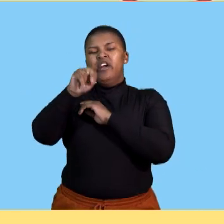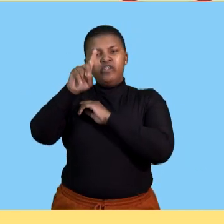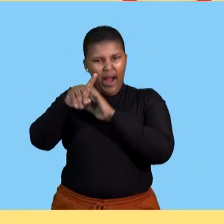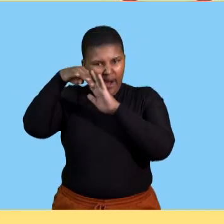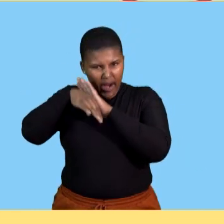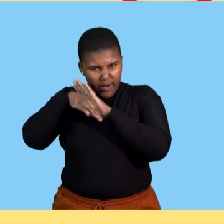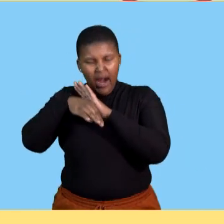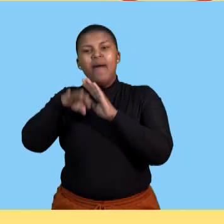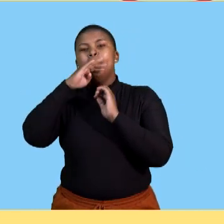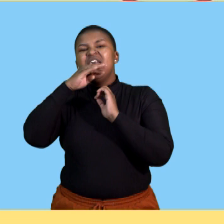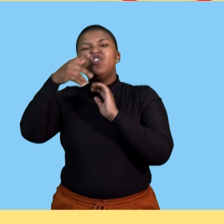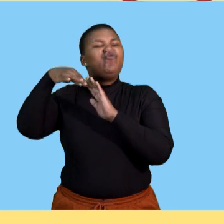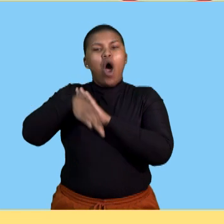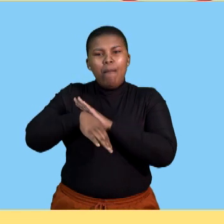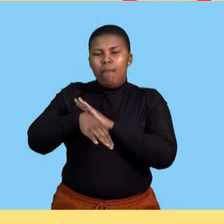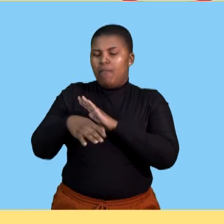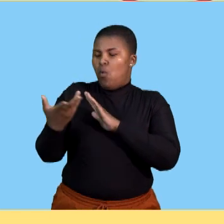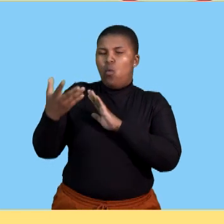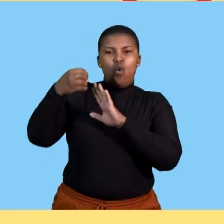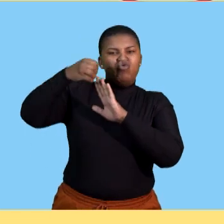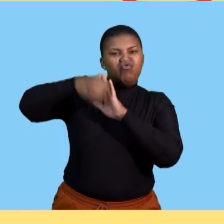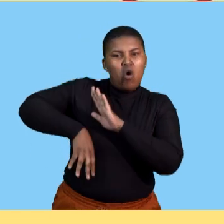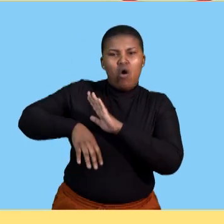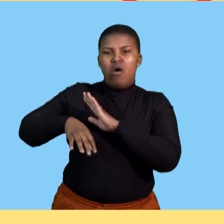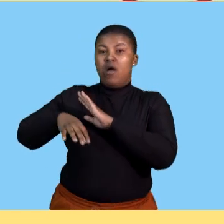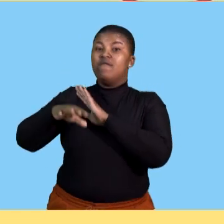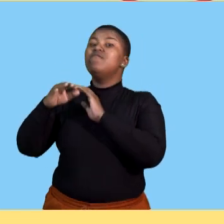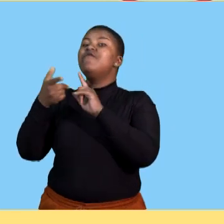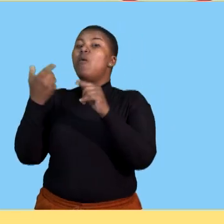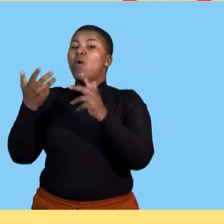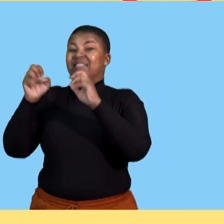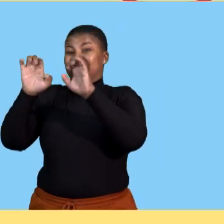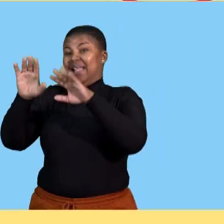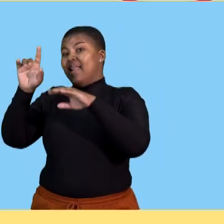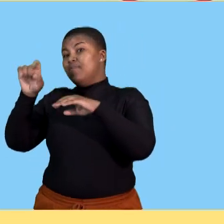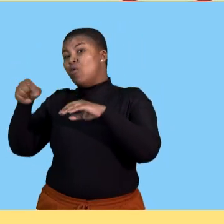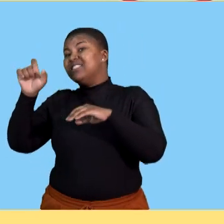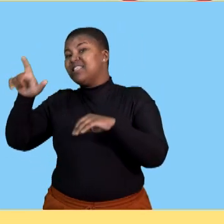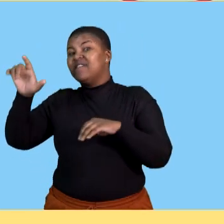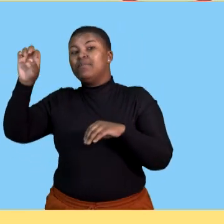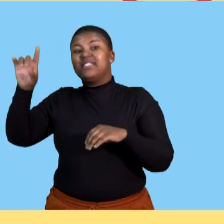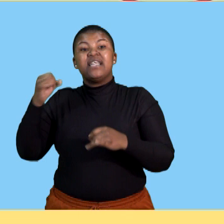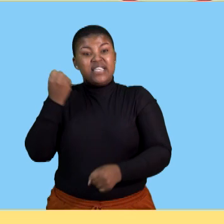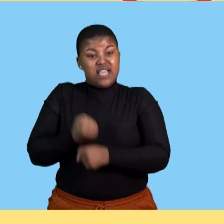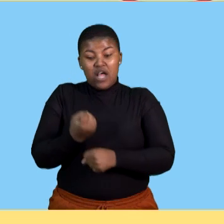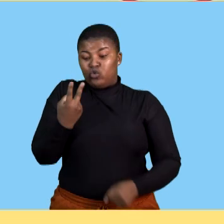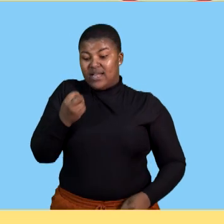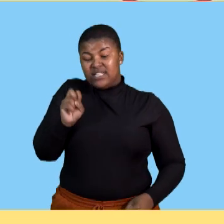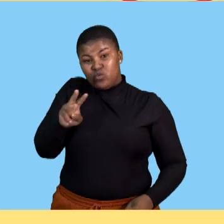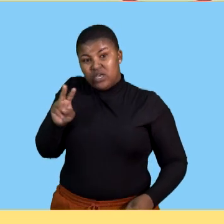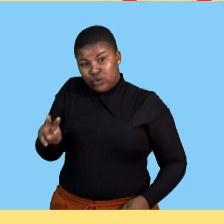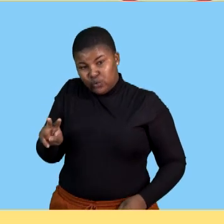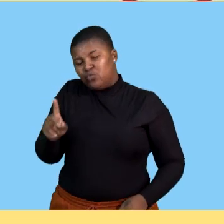has decreased or it has dropped. It has decreased from 10.7% in 2022